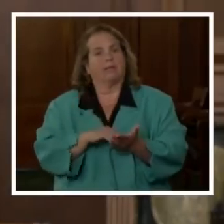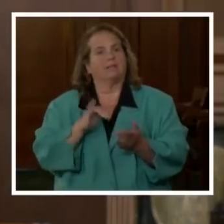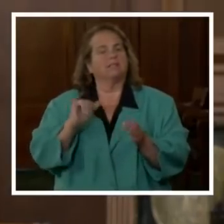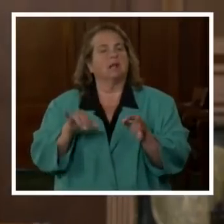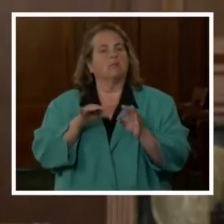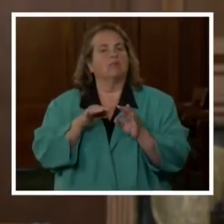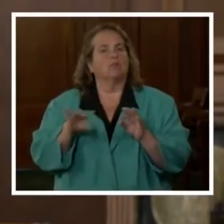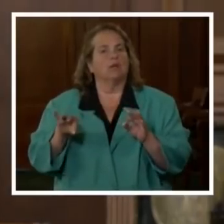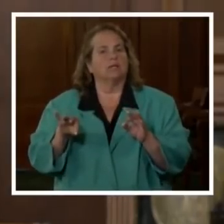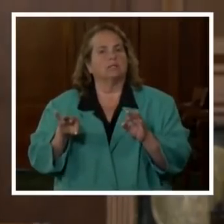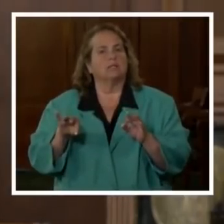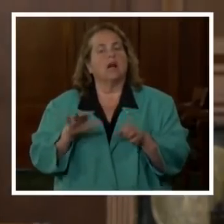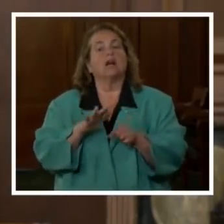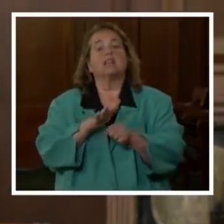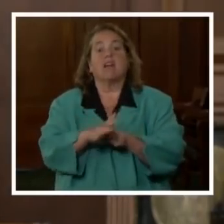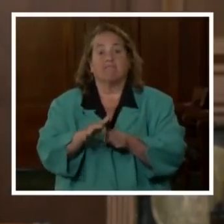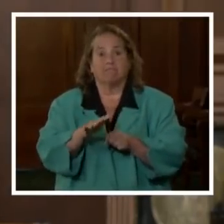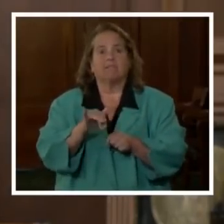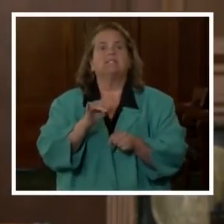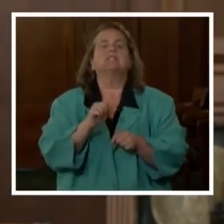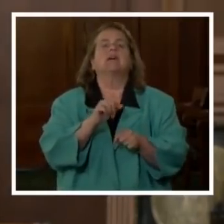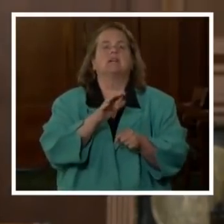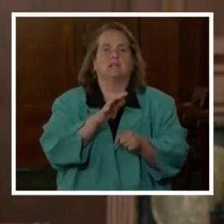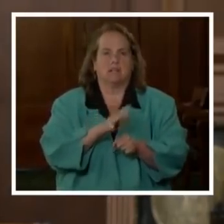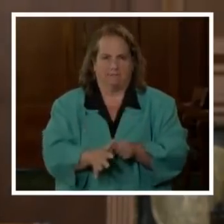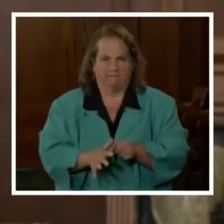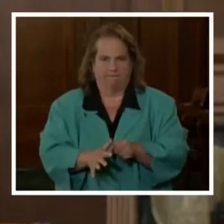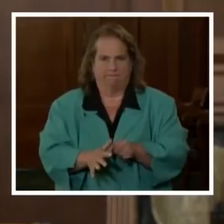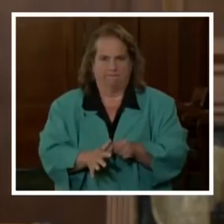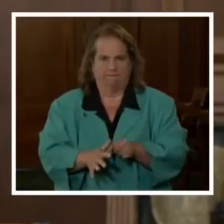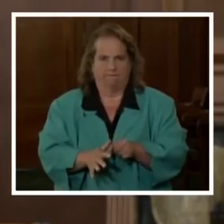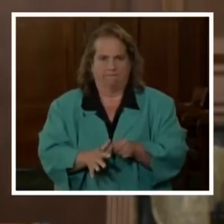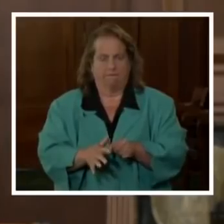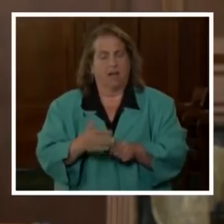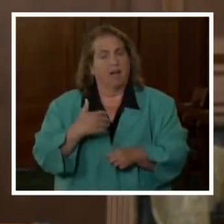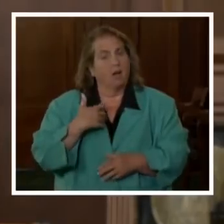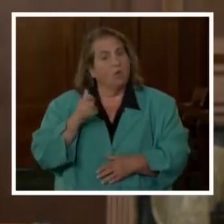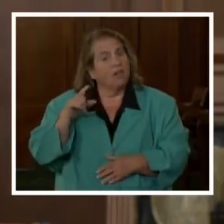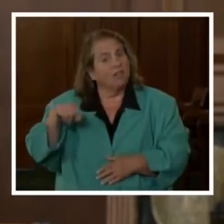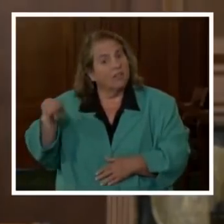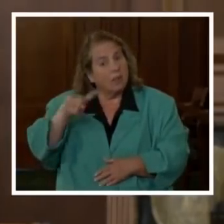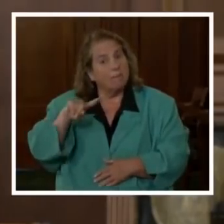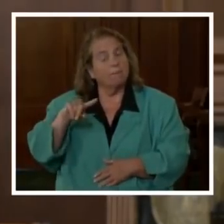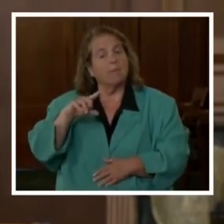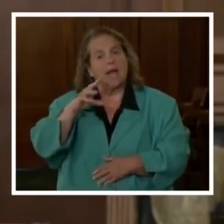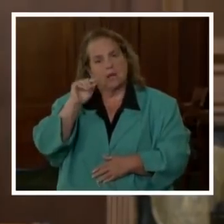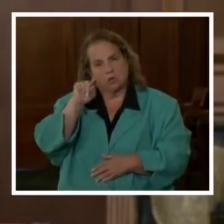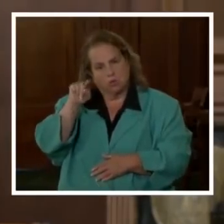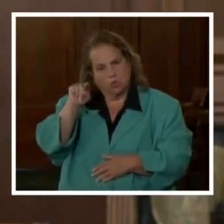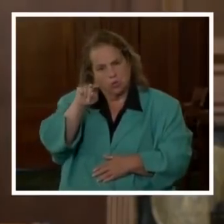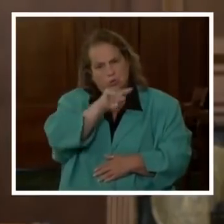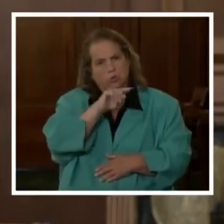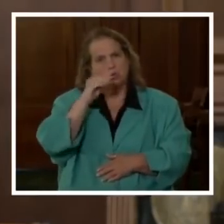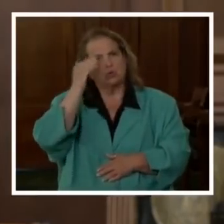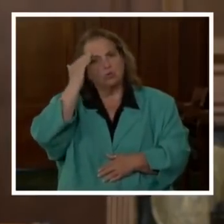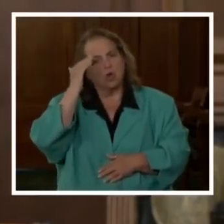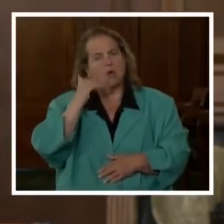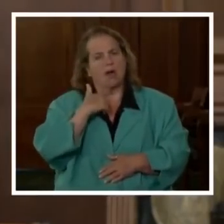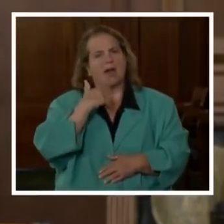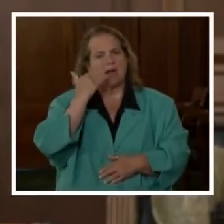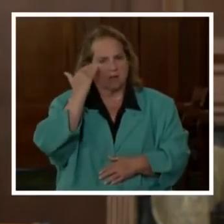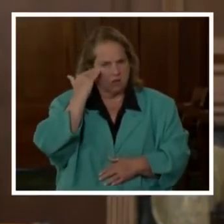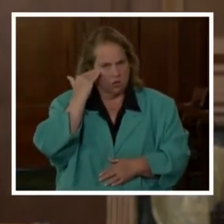phrase, that enough is enough. I want them and you to know that I am